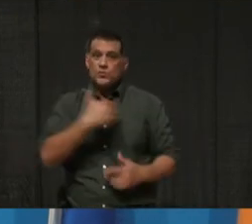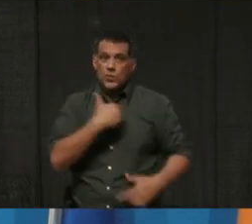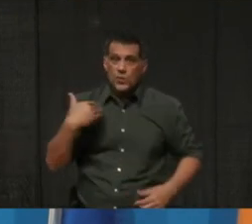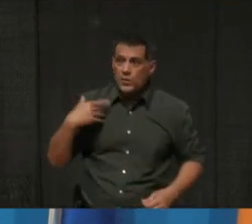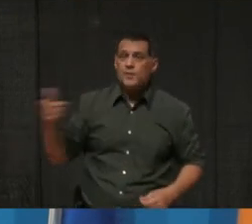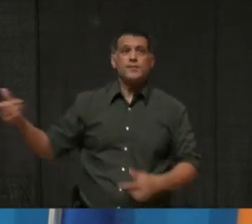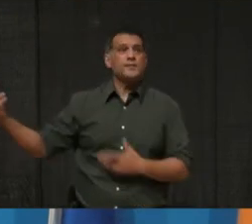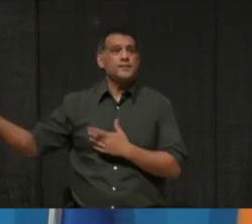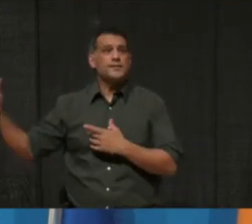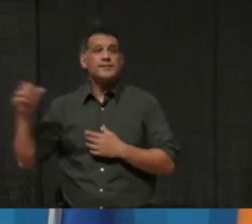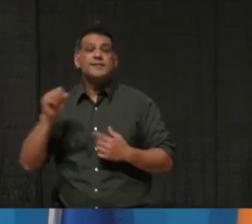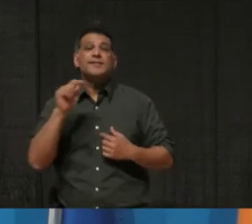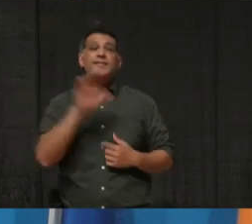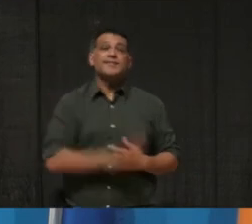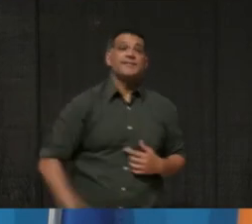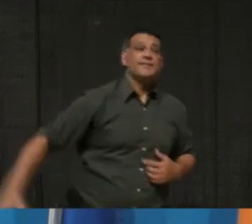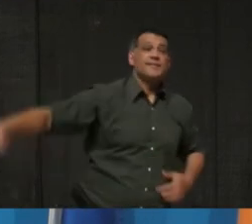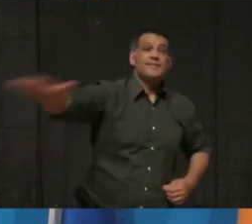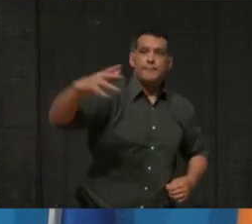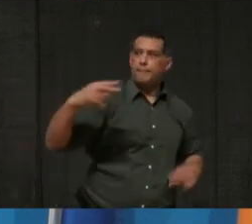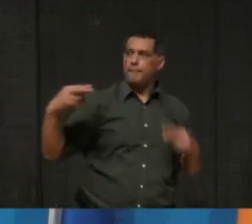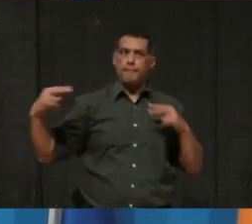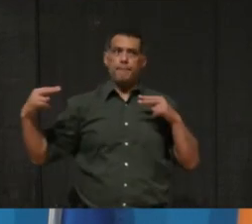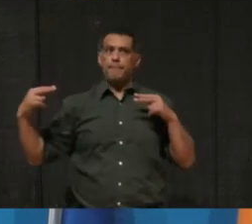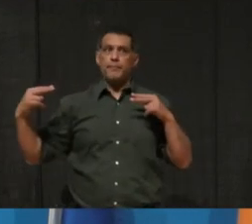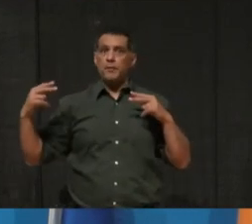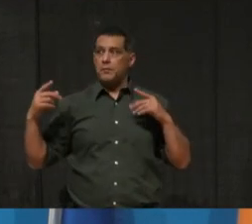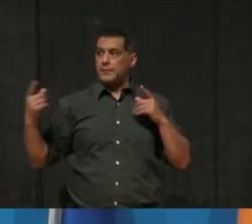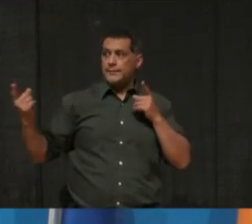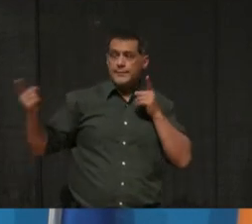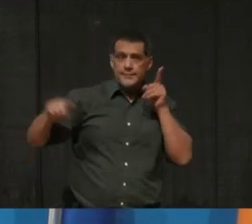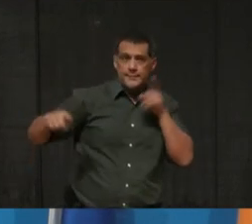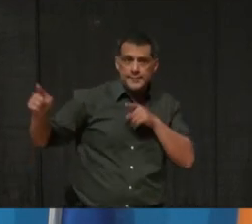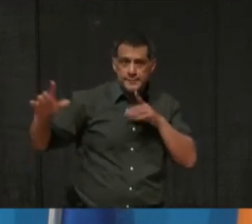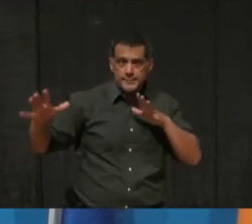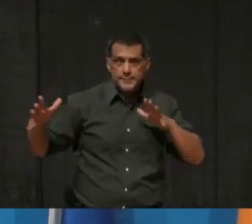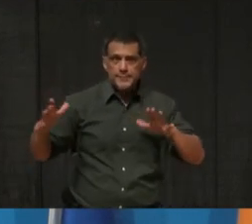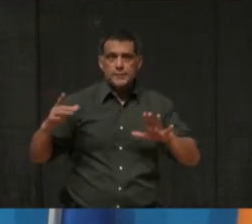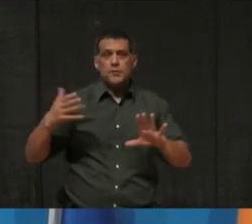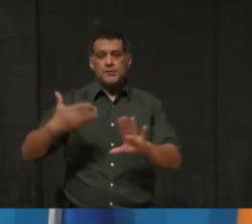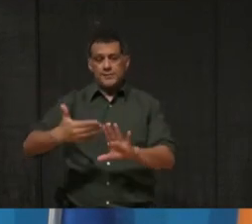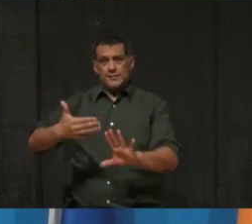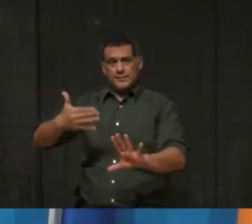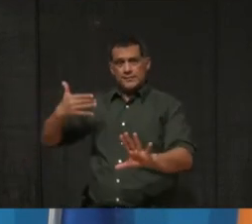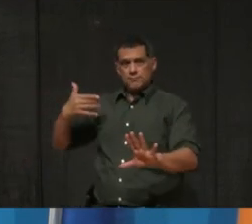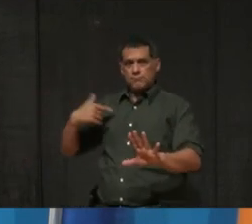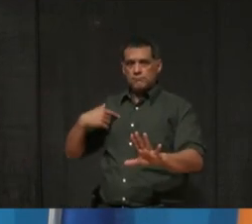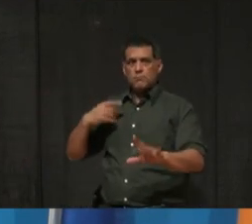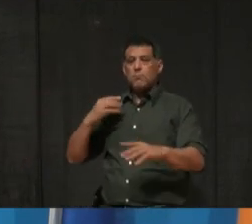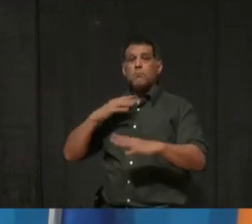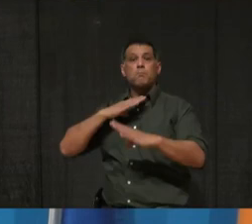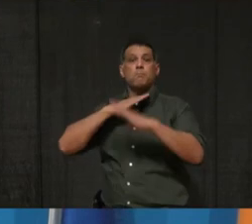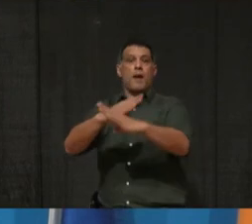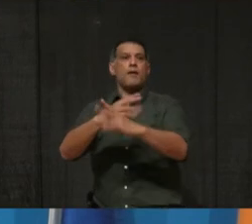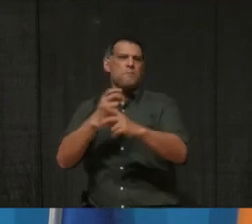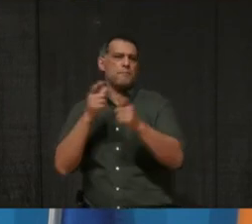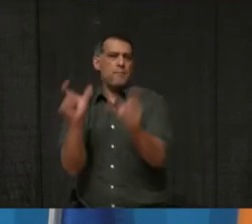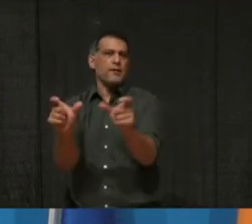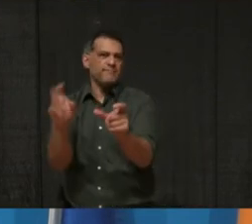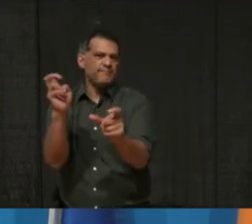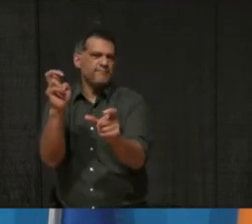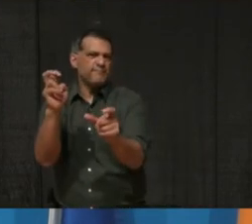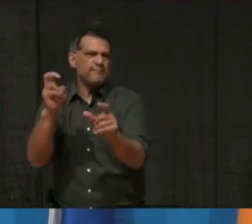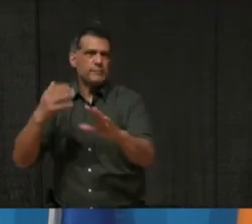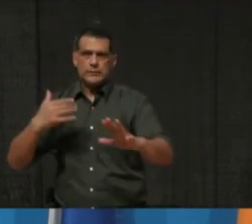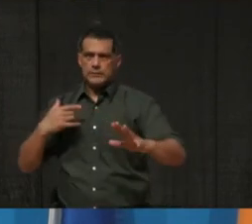agree because of the, you know, changes to the regs before the lockdown and the existing regulations now, we need more clarification